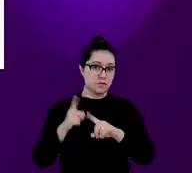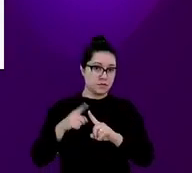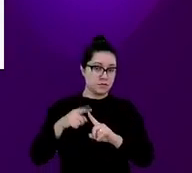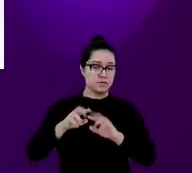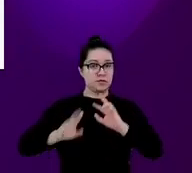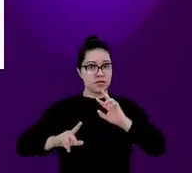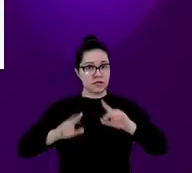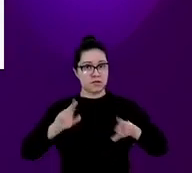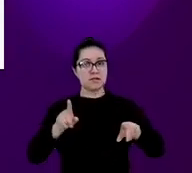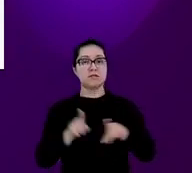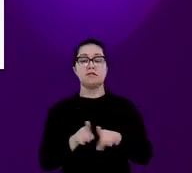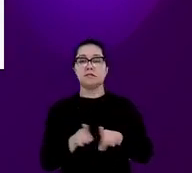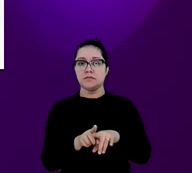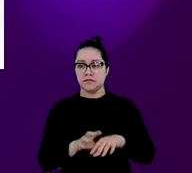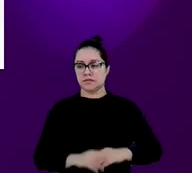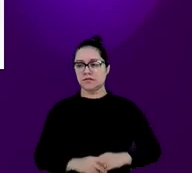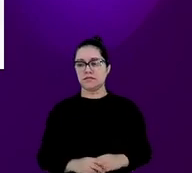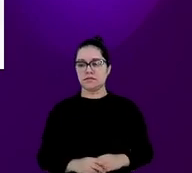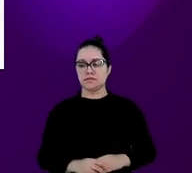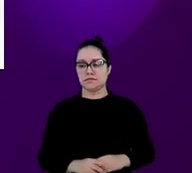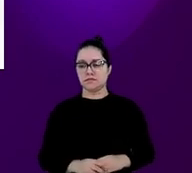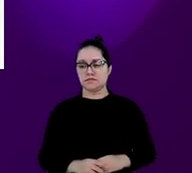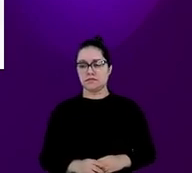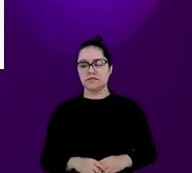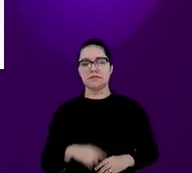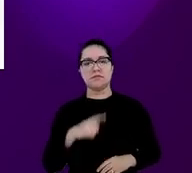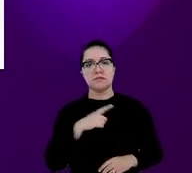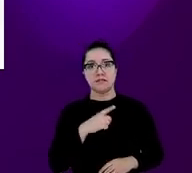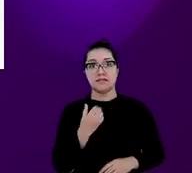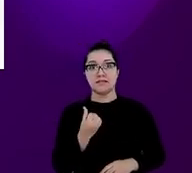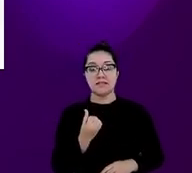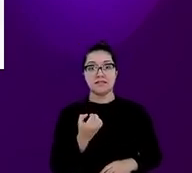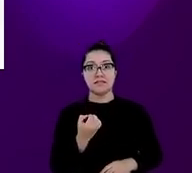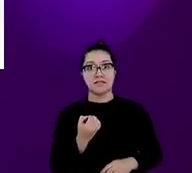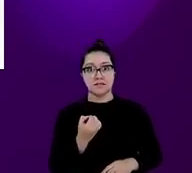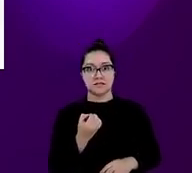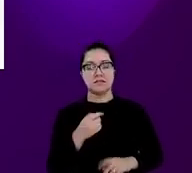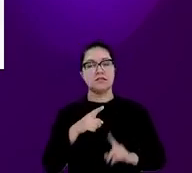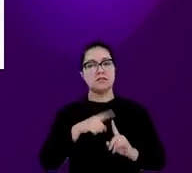right now, all musculoskeletal, but we are entering